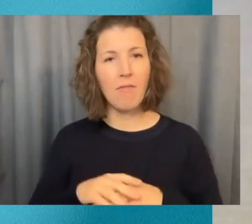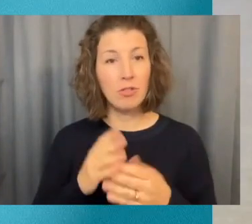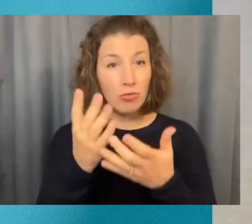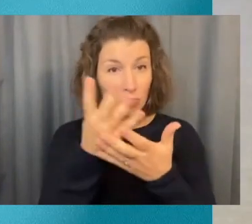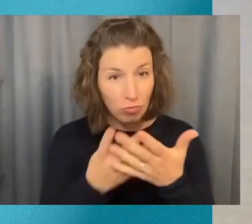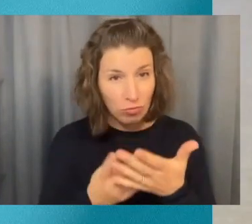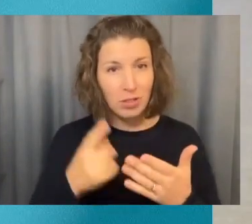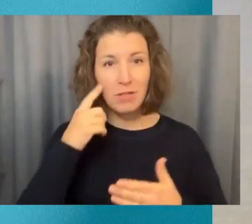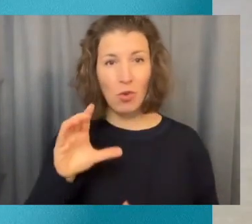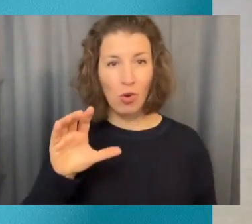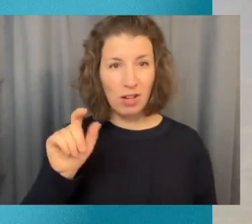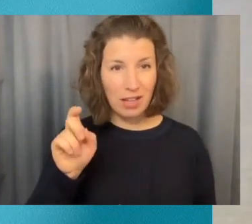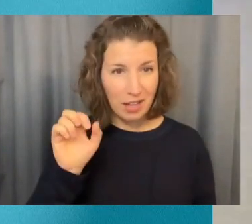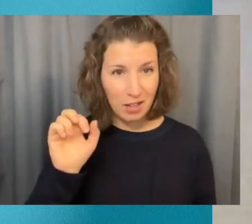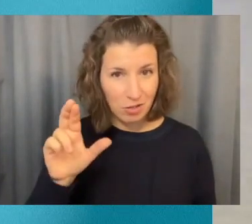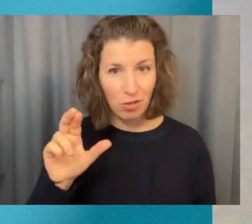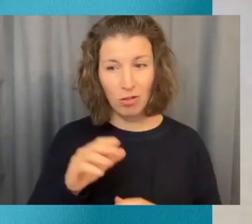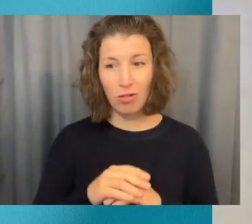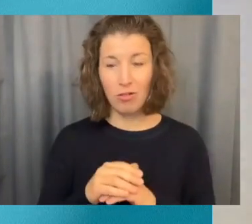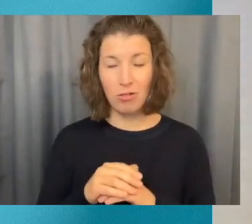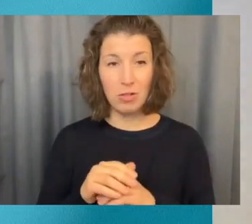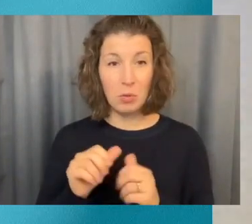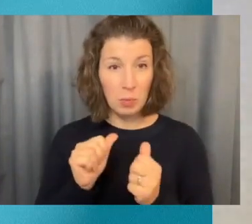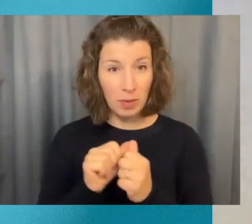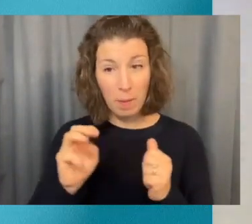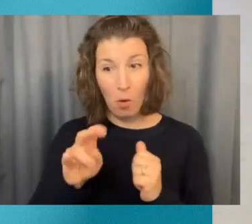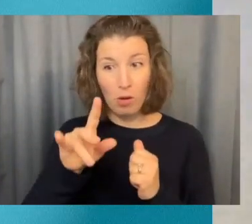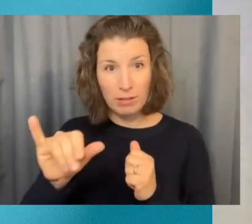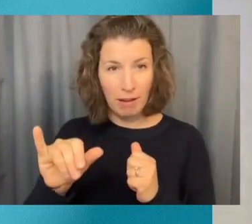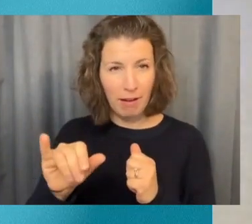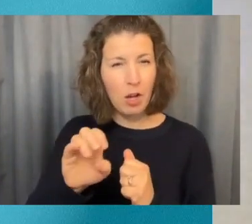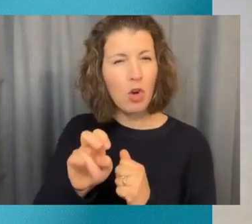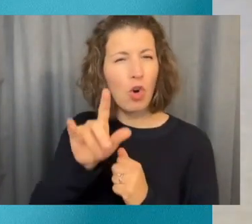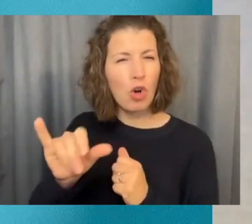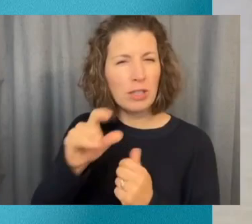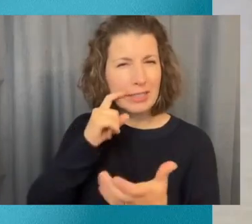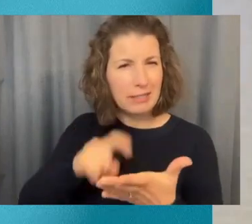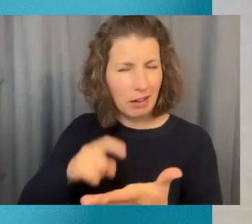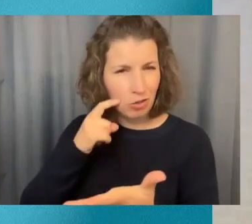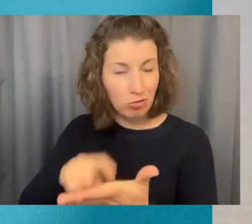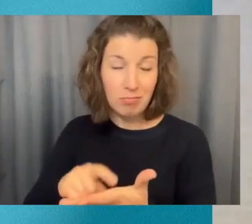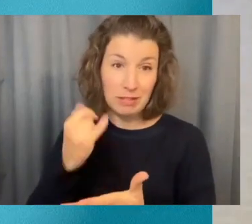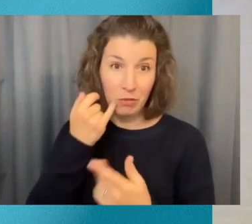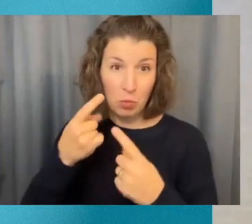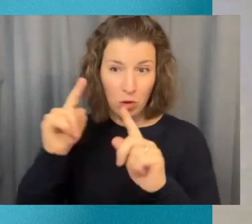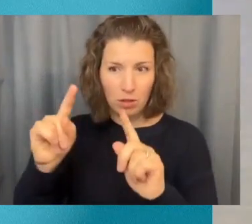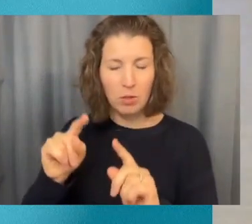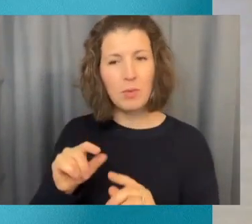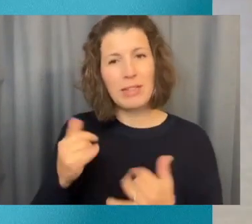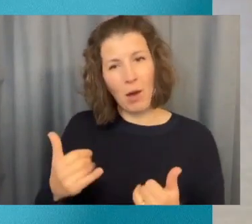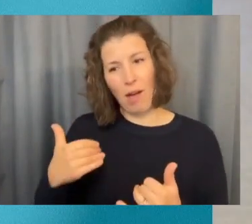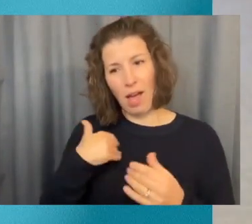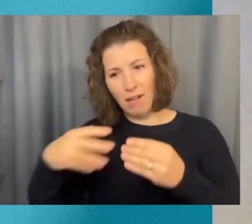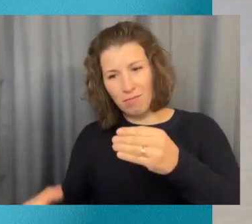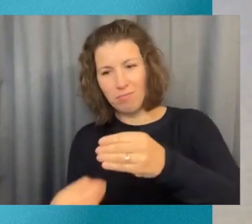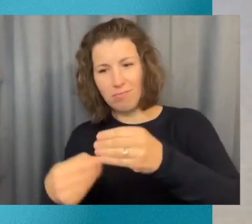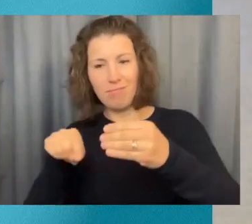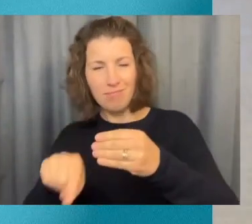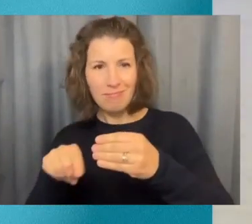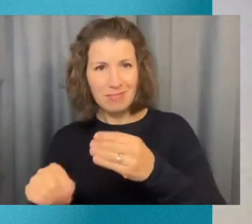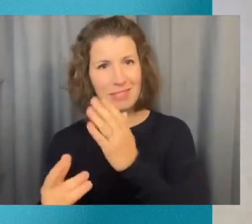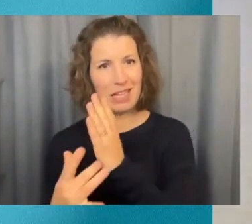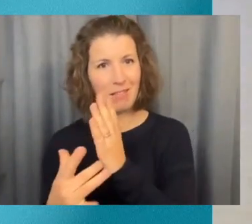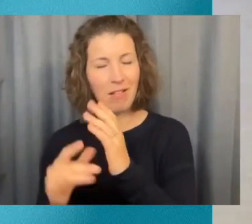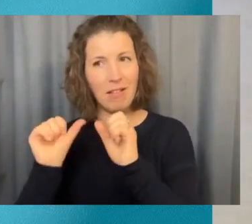and the multi-cancer early detection, if it works, we yet have another technology that could enable us